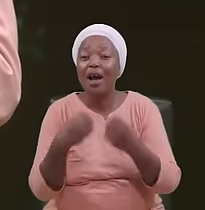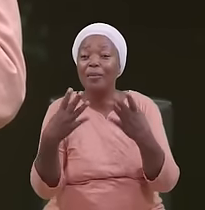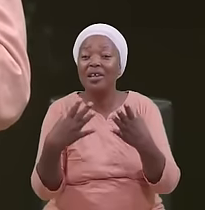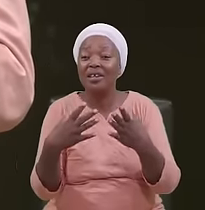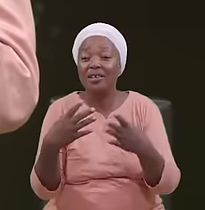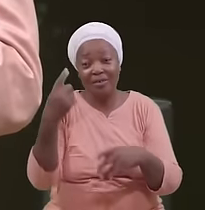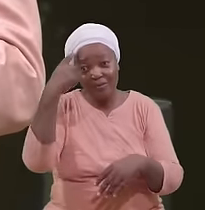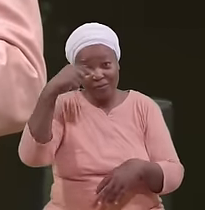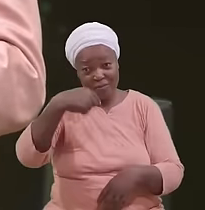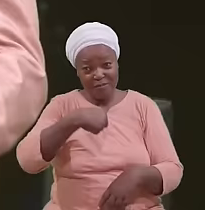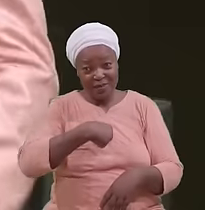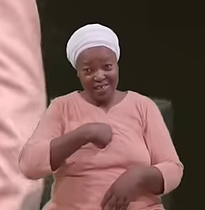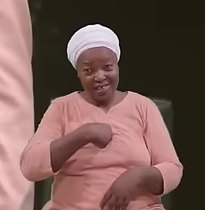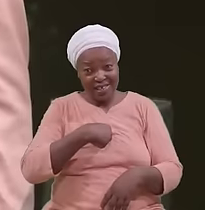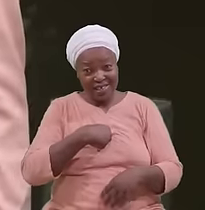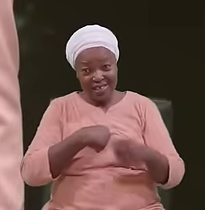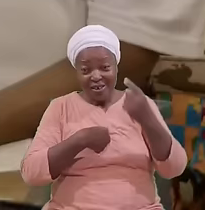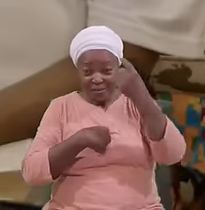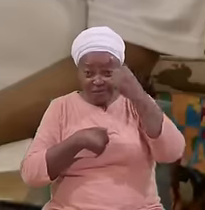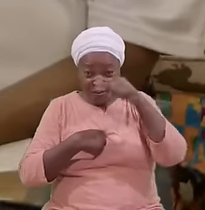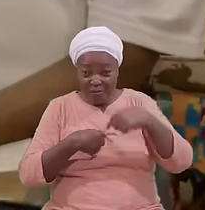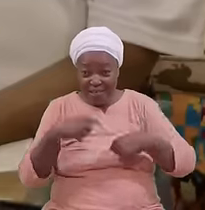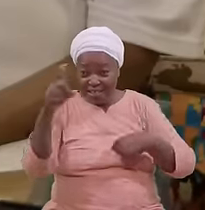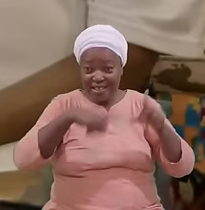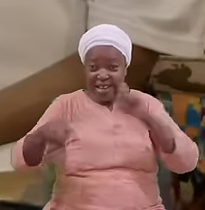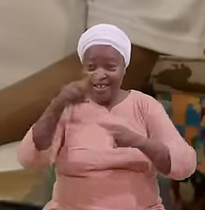For me? For me?